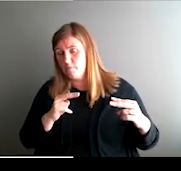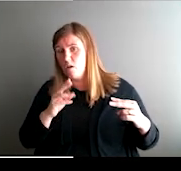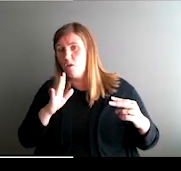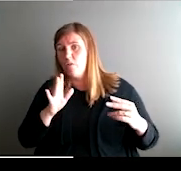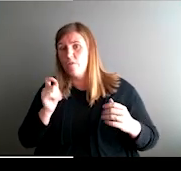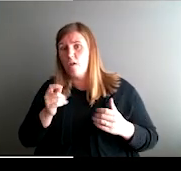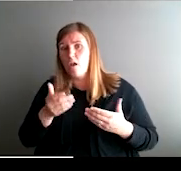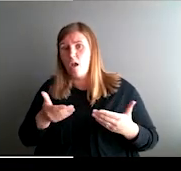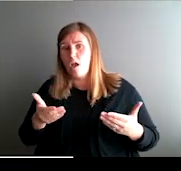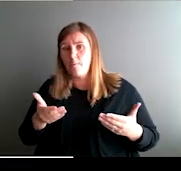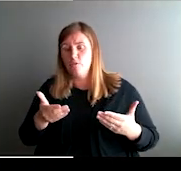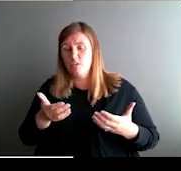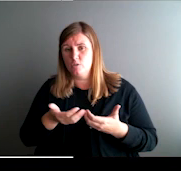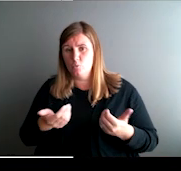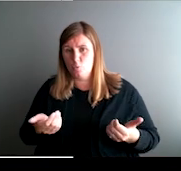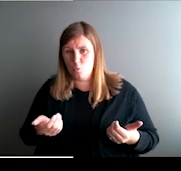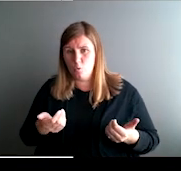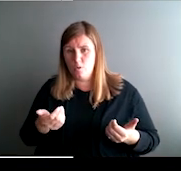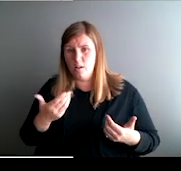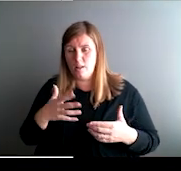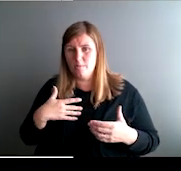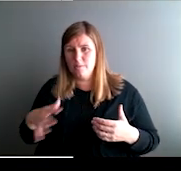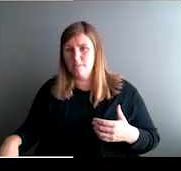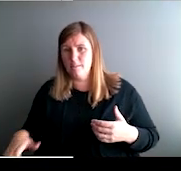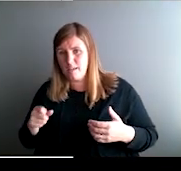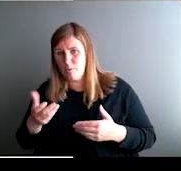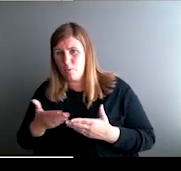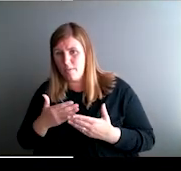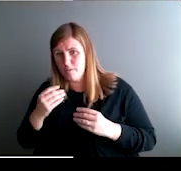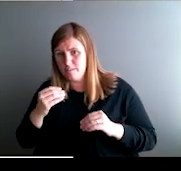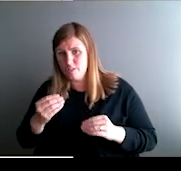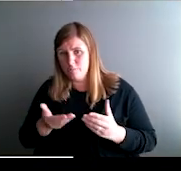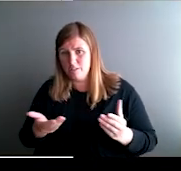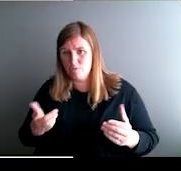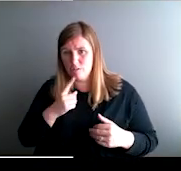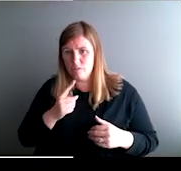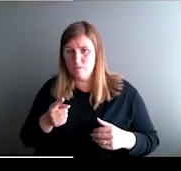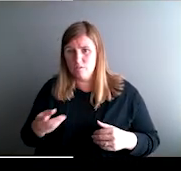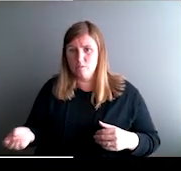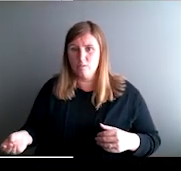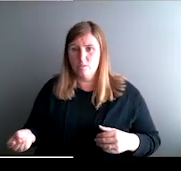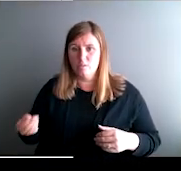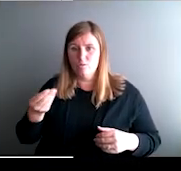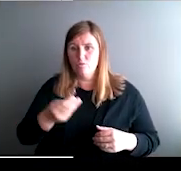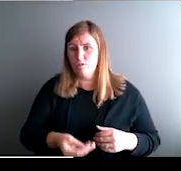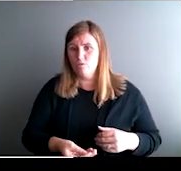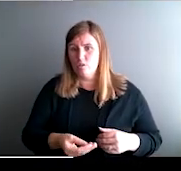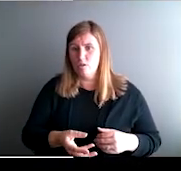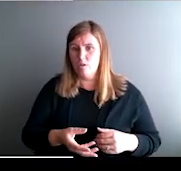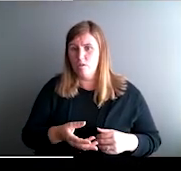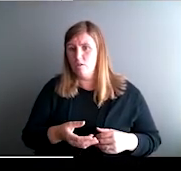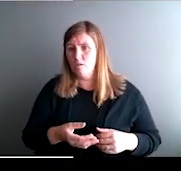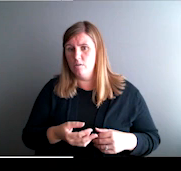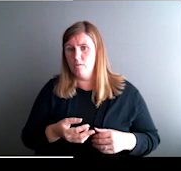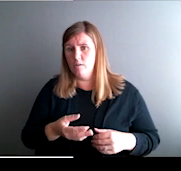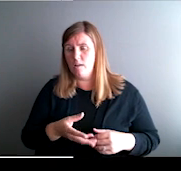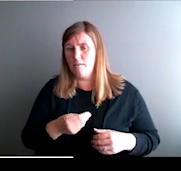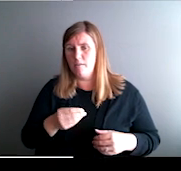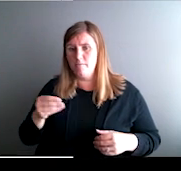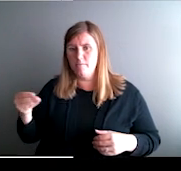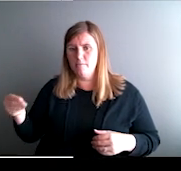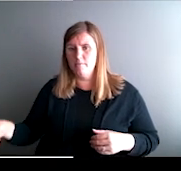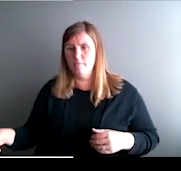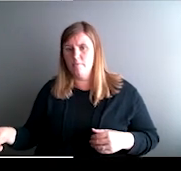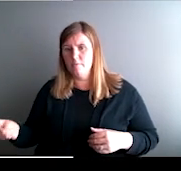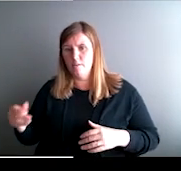object sort allows you to get whatever your teaching material is, run your trial, and then you take that teaching material and you put it in